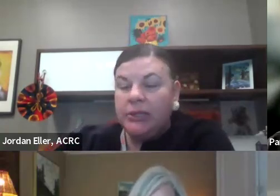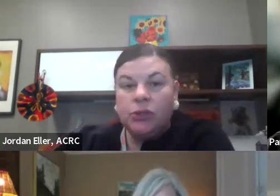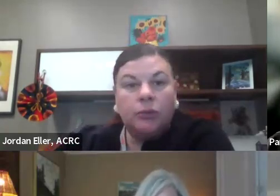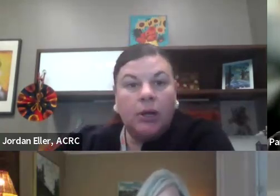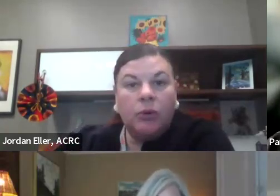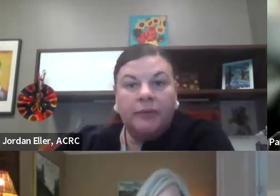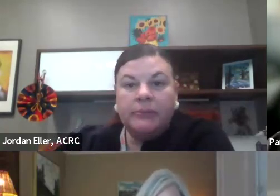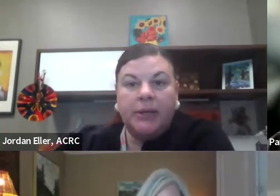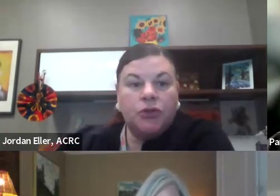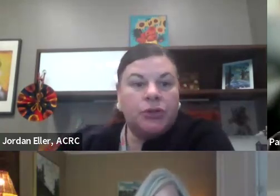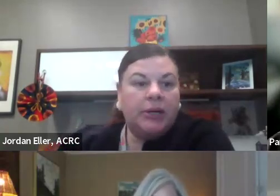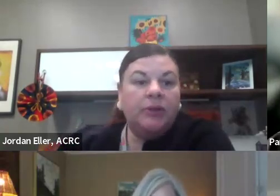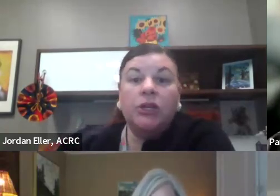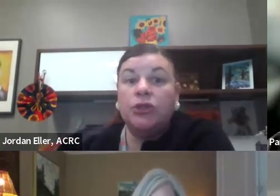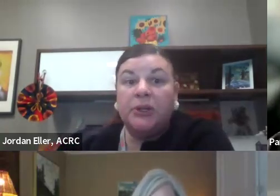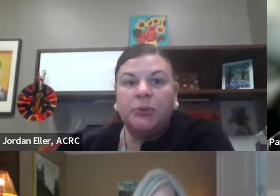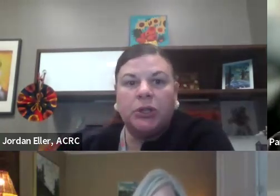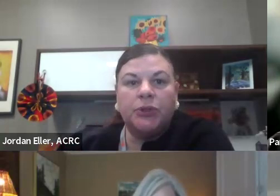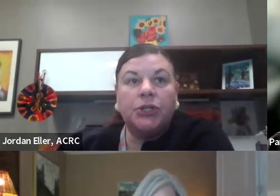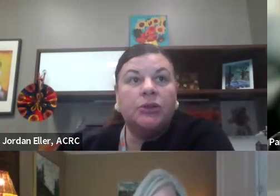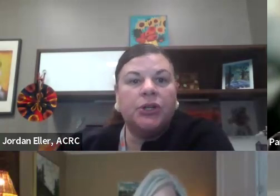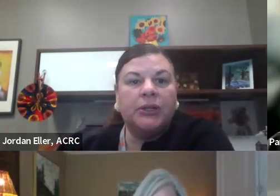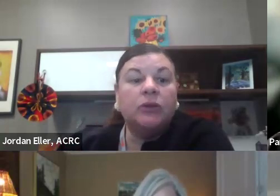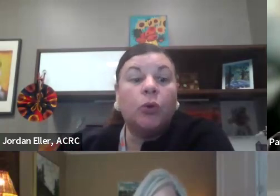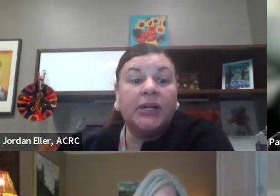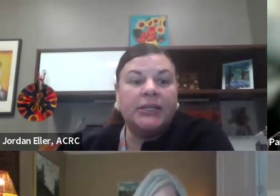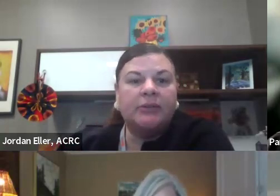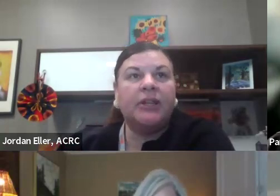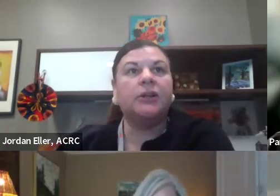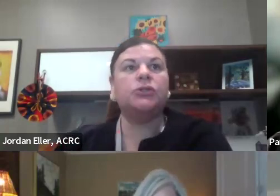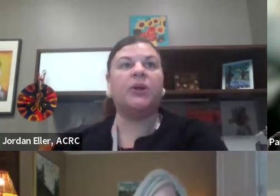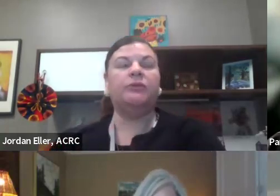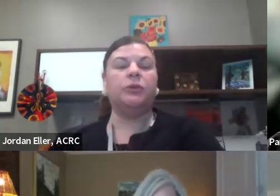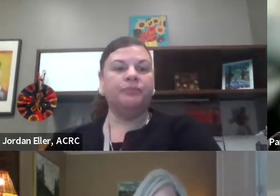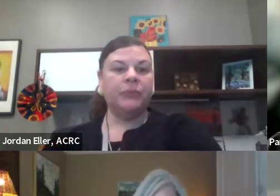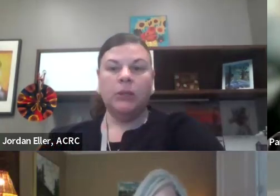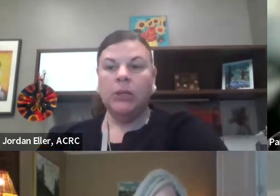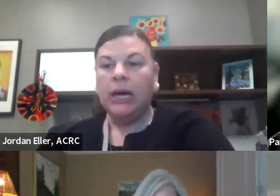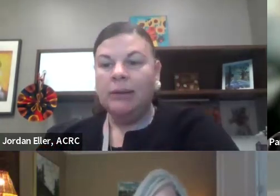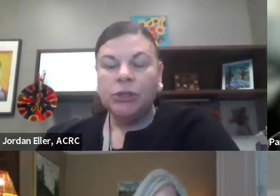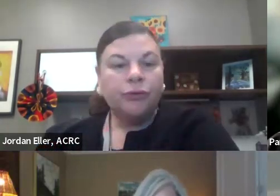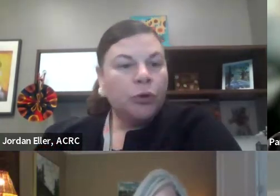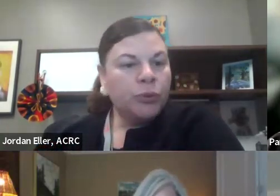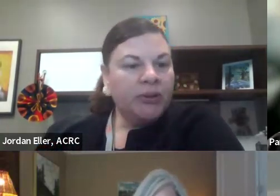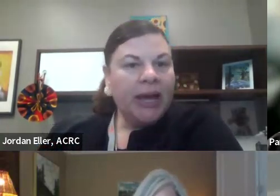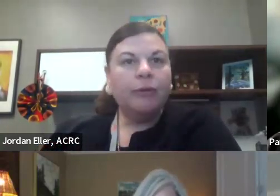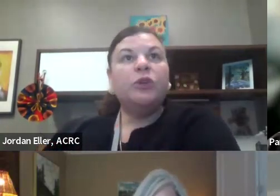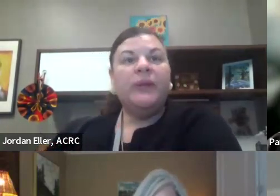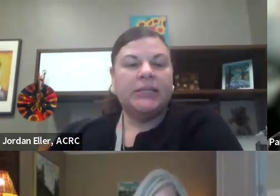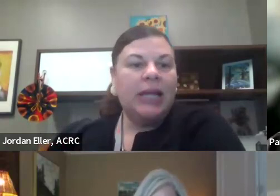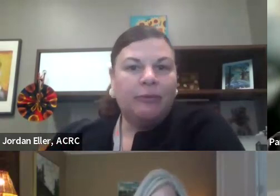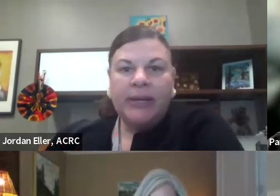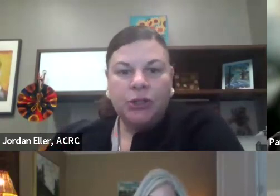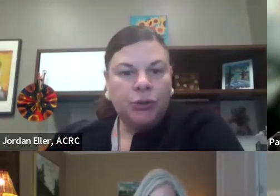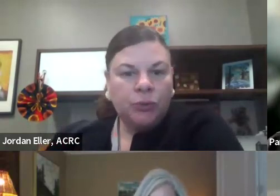assigned specialist or one of us managers here. Thank you so much, Michelle. Appreciate you sharing that and organizing that flyer. It's super helpful. So folks, we only have a